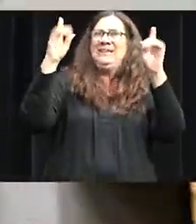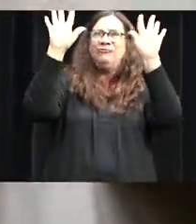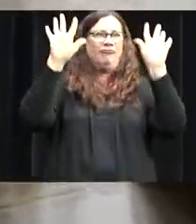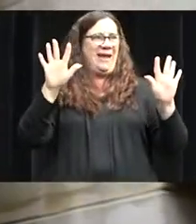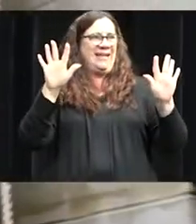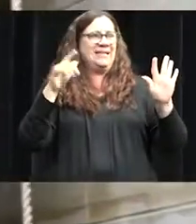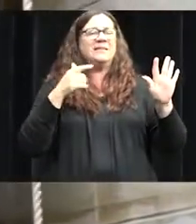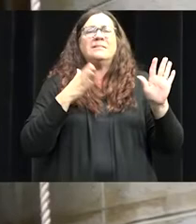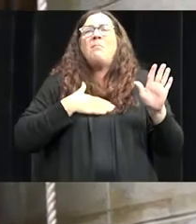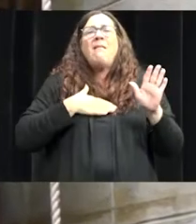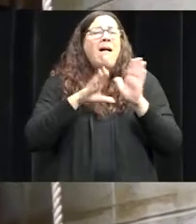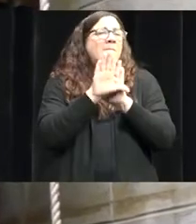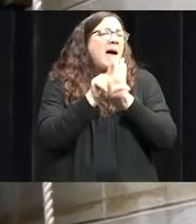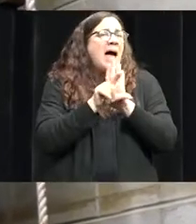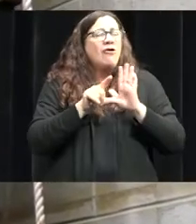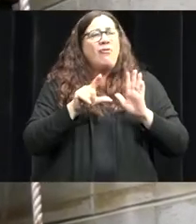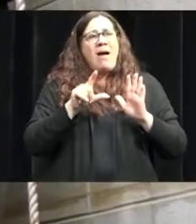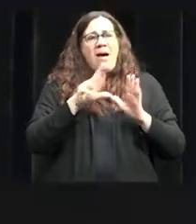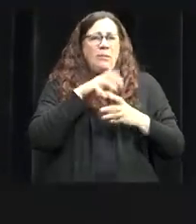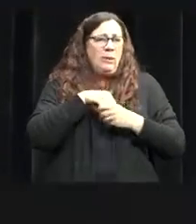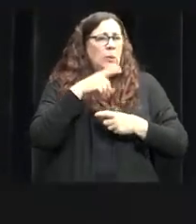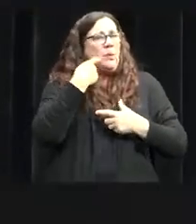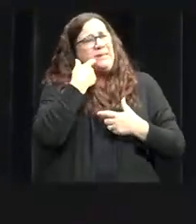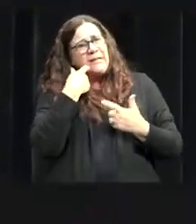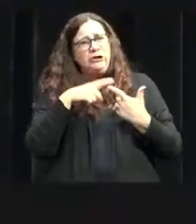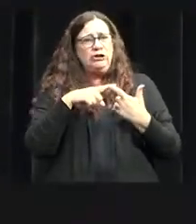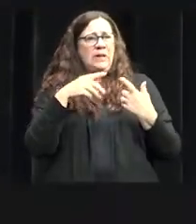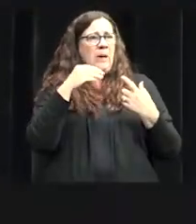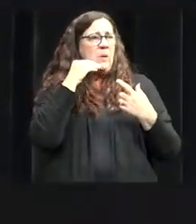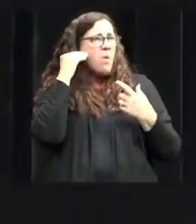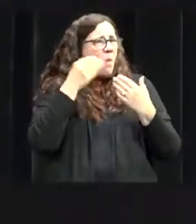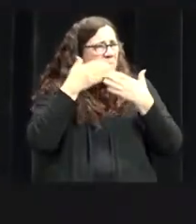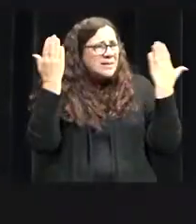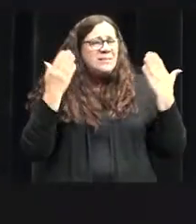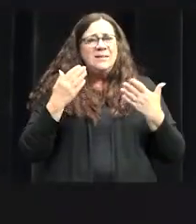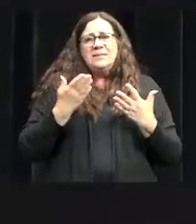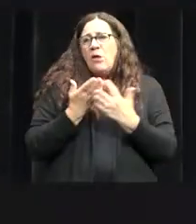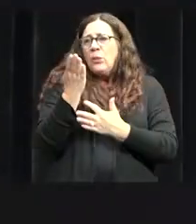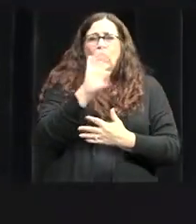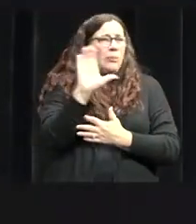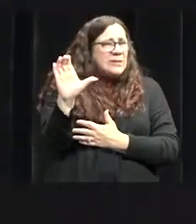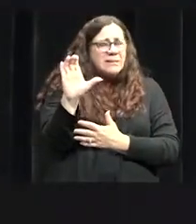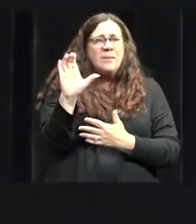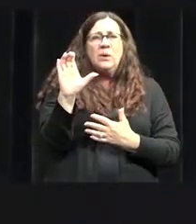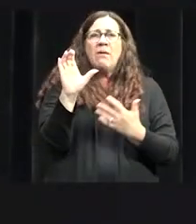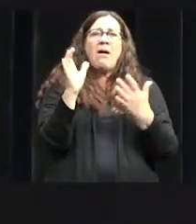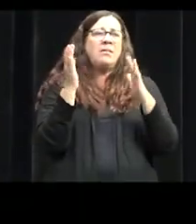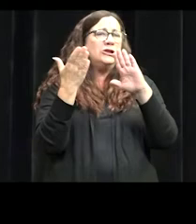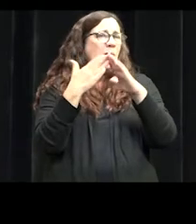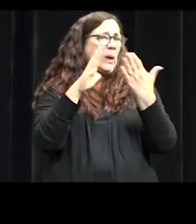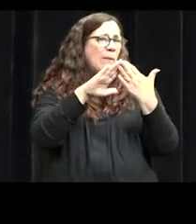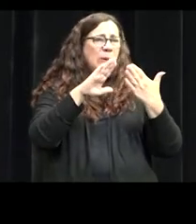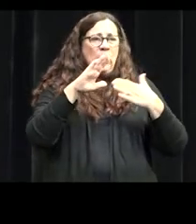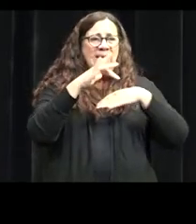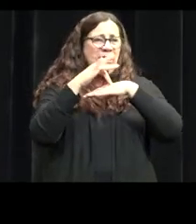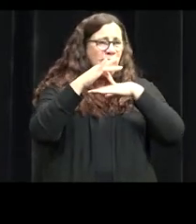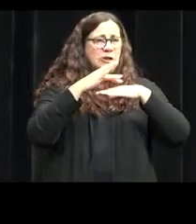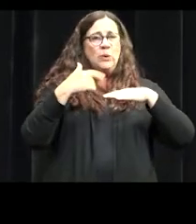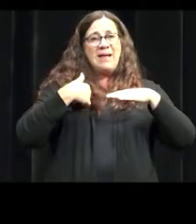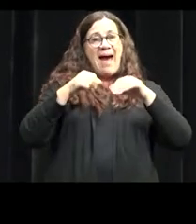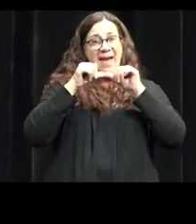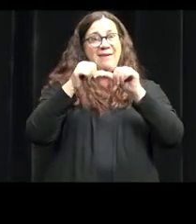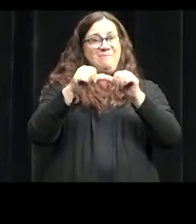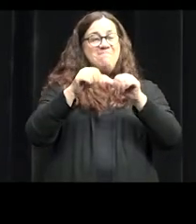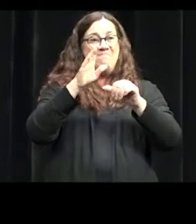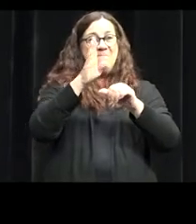homelessness and through bristol community college and community resources i've stayed clean i plan on going on to get my